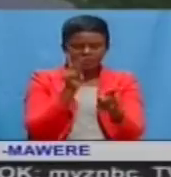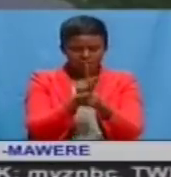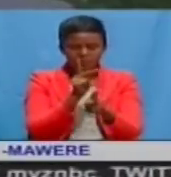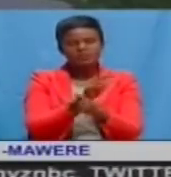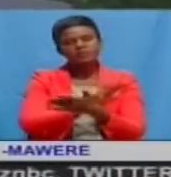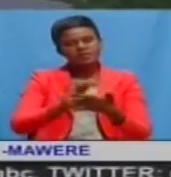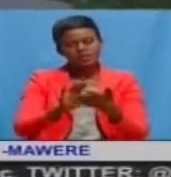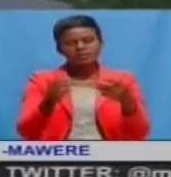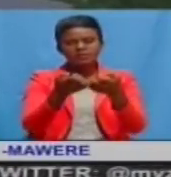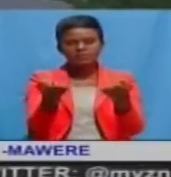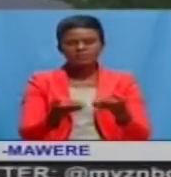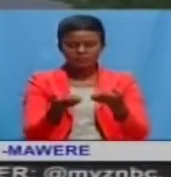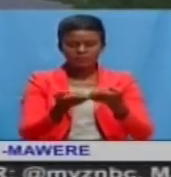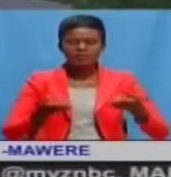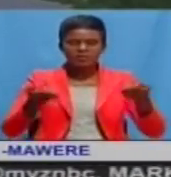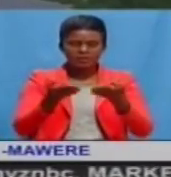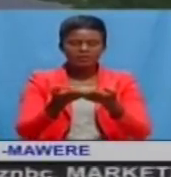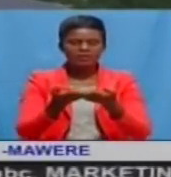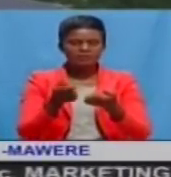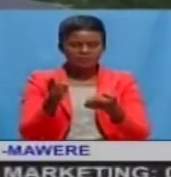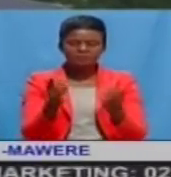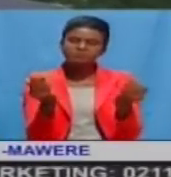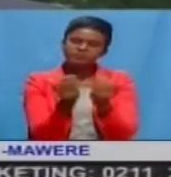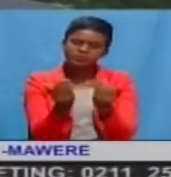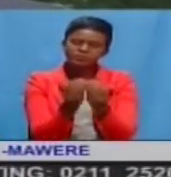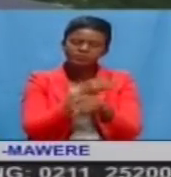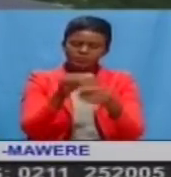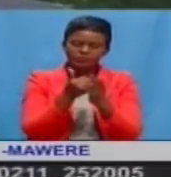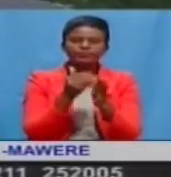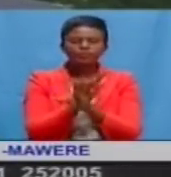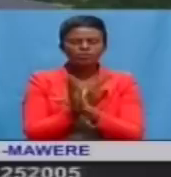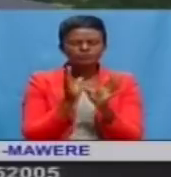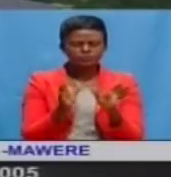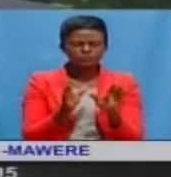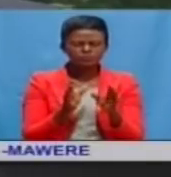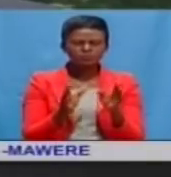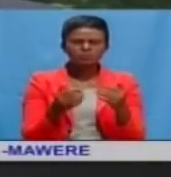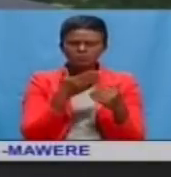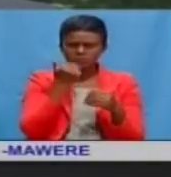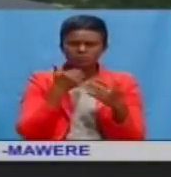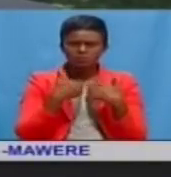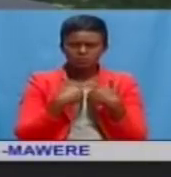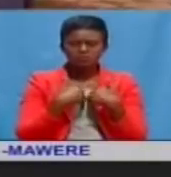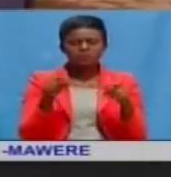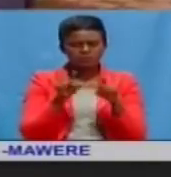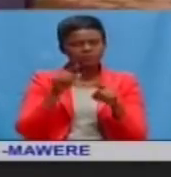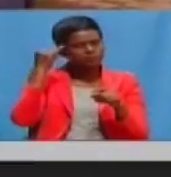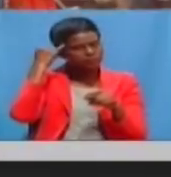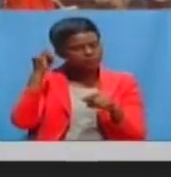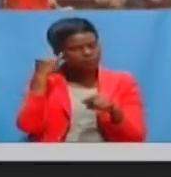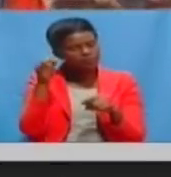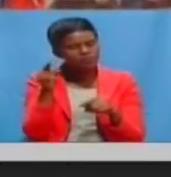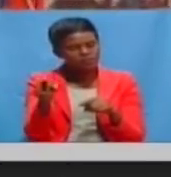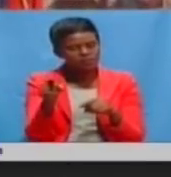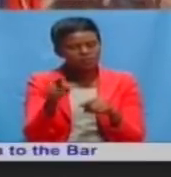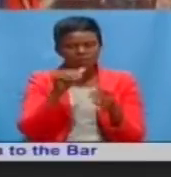environment. So the relaunching, we would like to appeal to every well-meaning Zambian to embrace this idea.